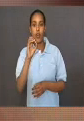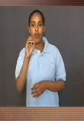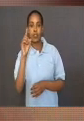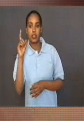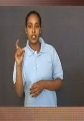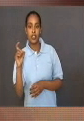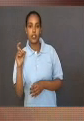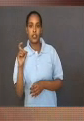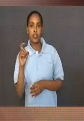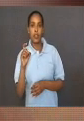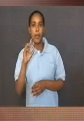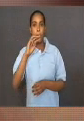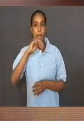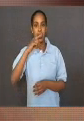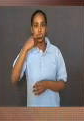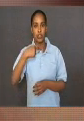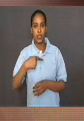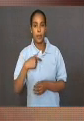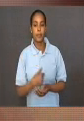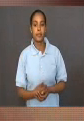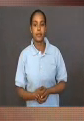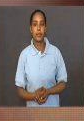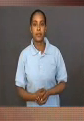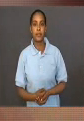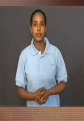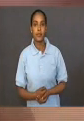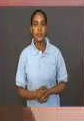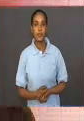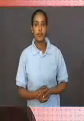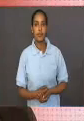oxidation of magnesium.